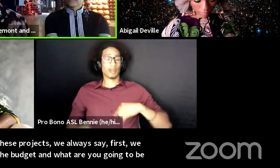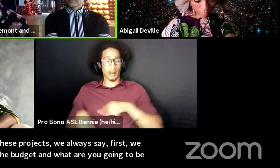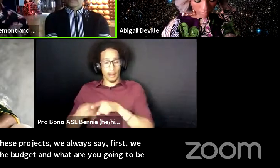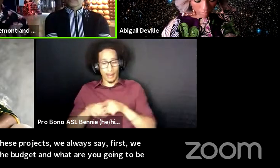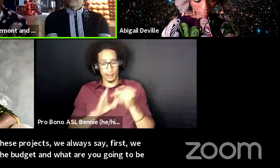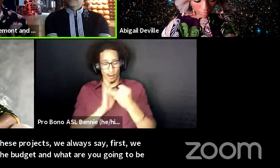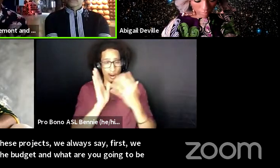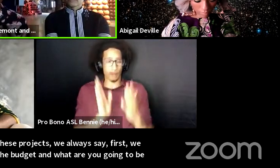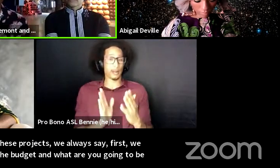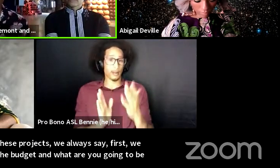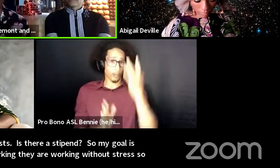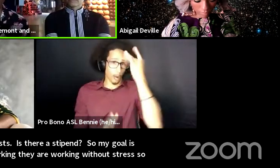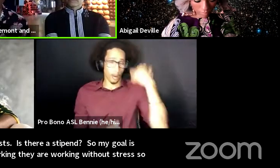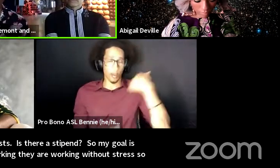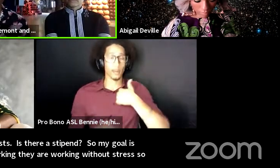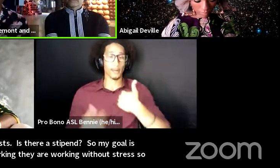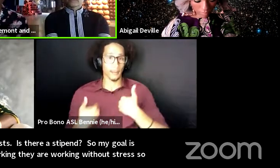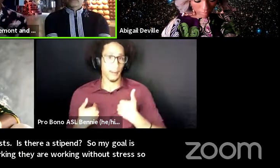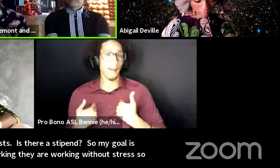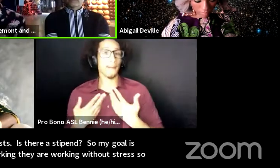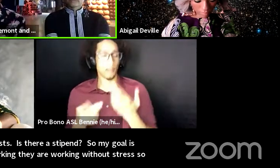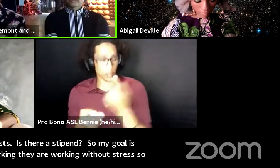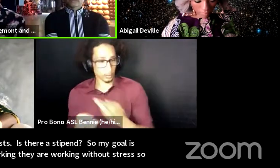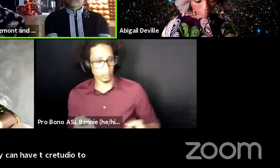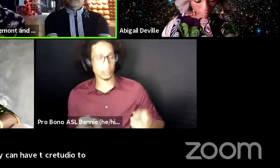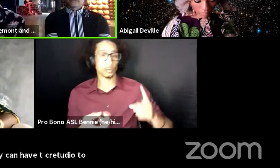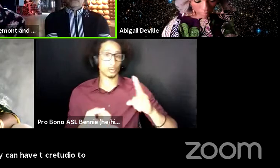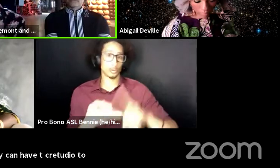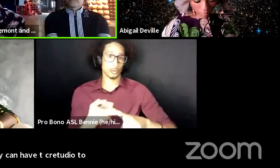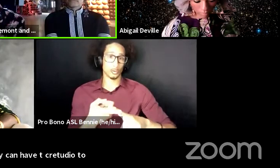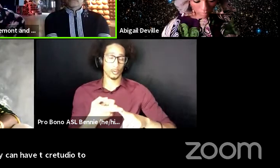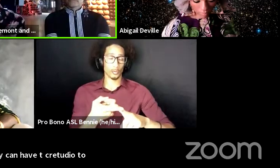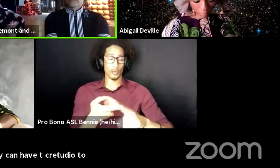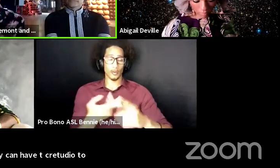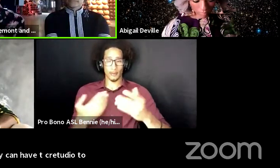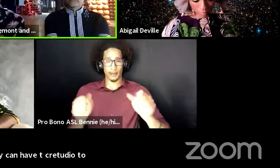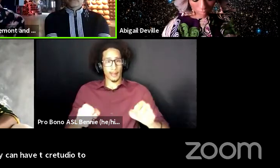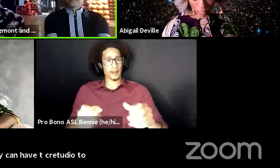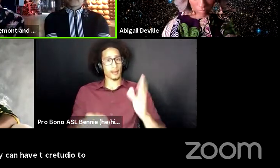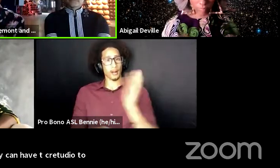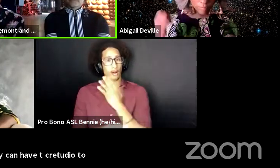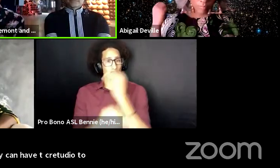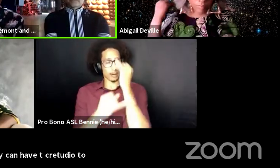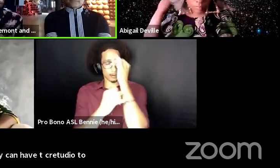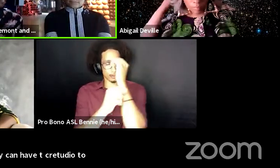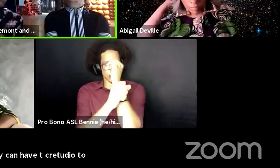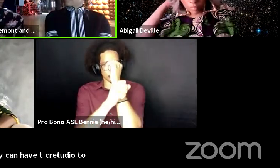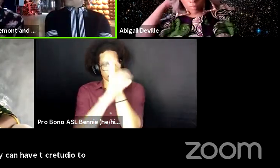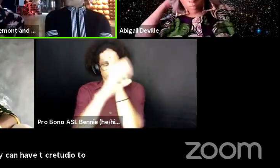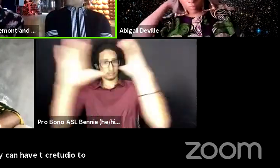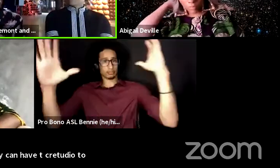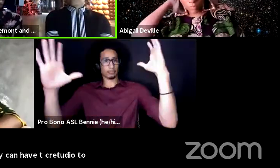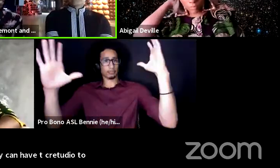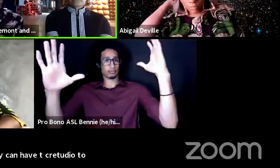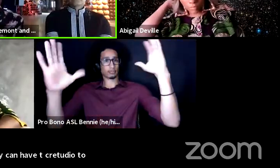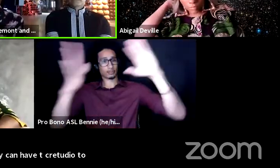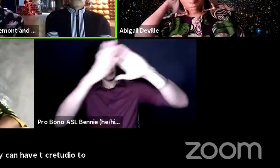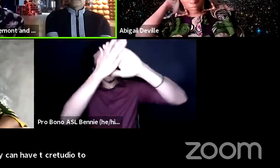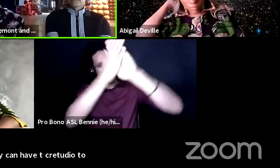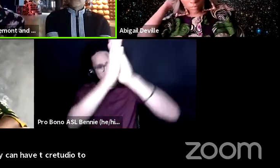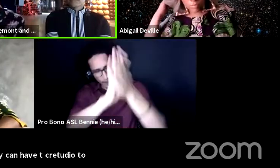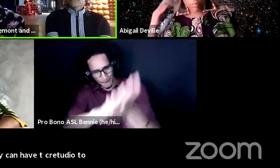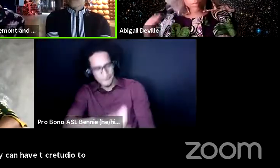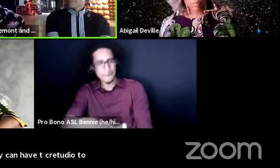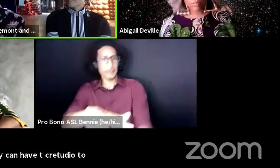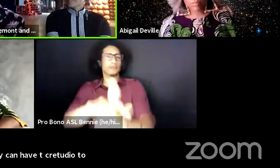your ideas, mm-hmm. to manifest them. And if it's constant restrictions, it's really challenging and